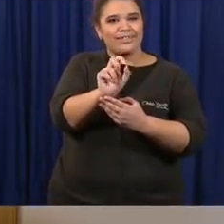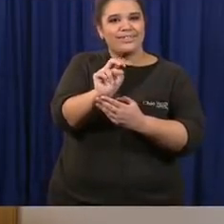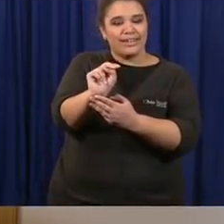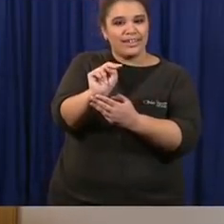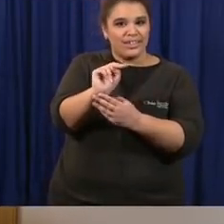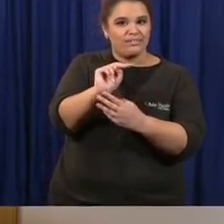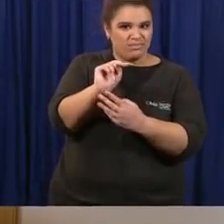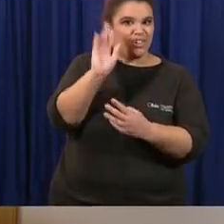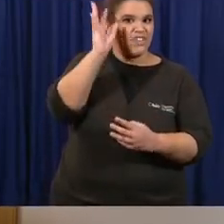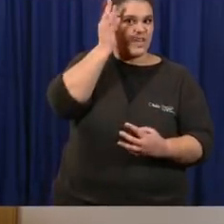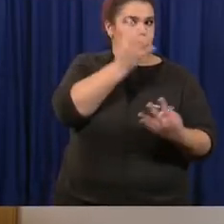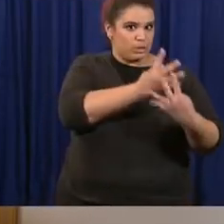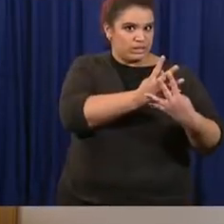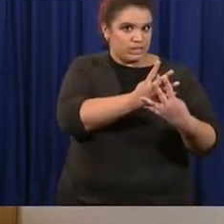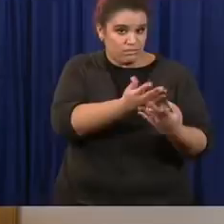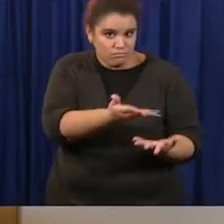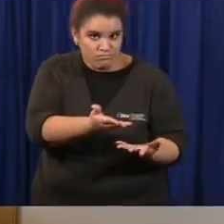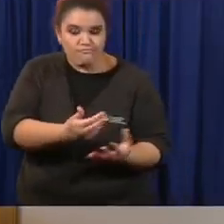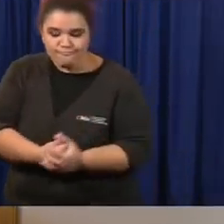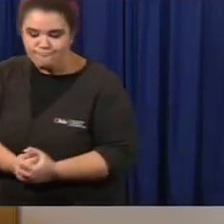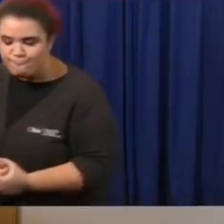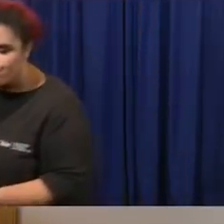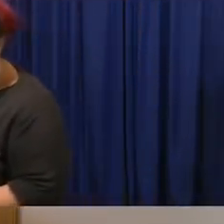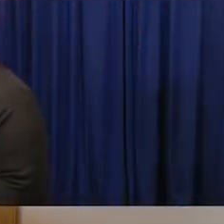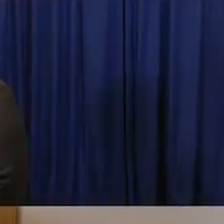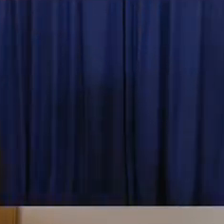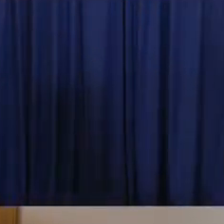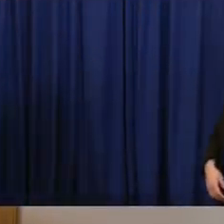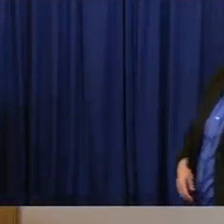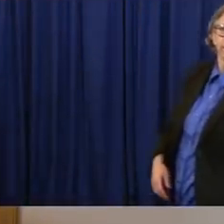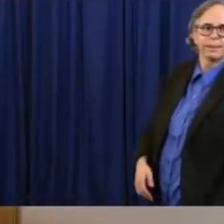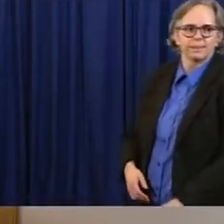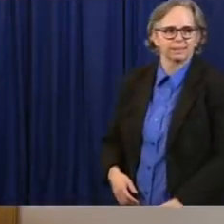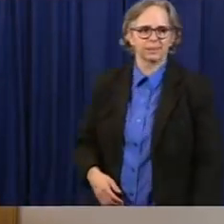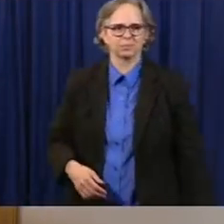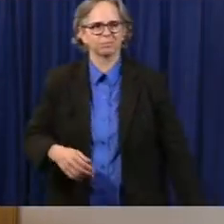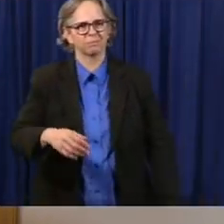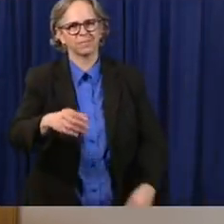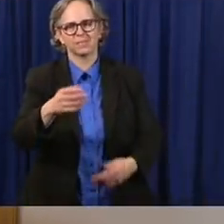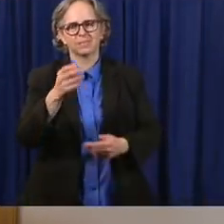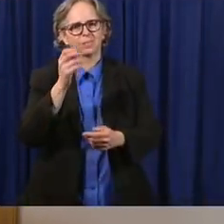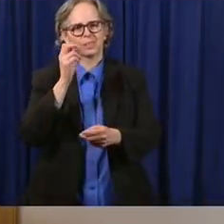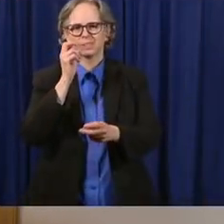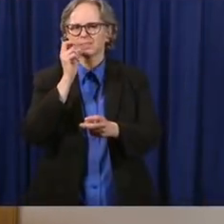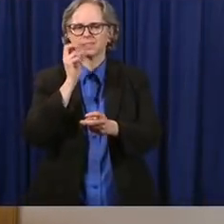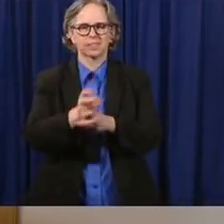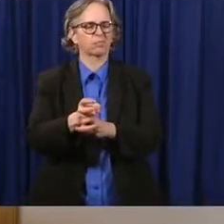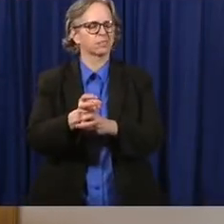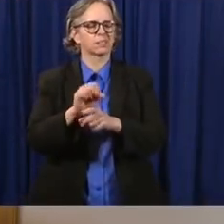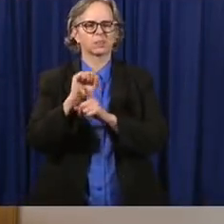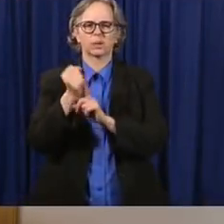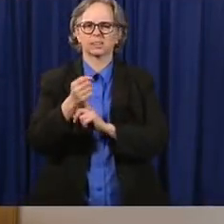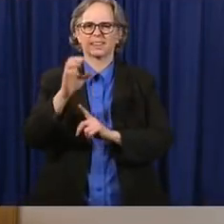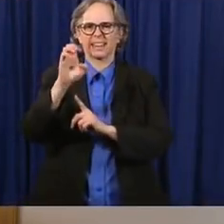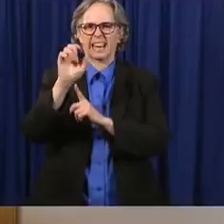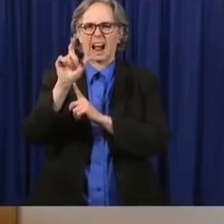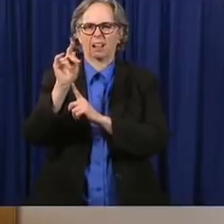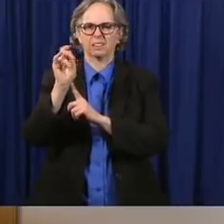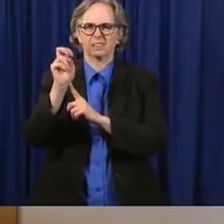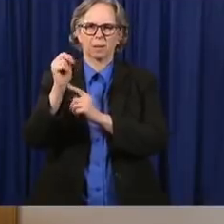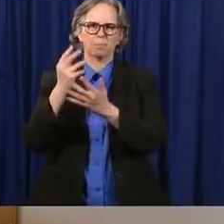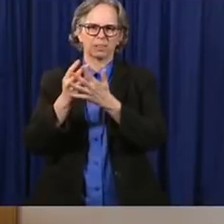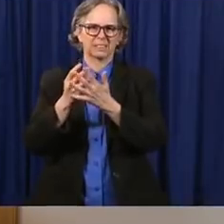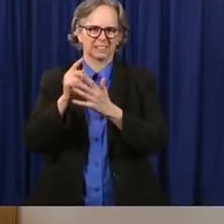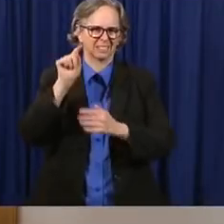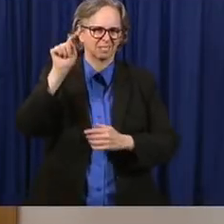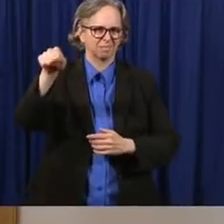That is going, look, it's going okay. That's a difficult situation there. Our folks, went in there for